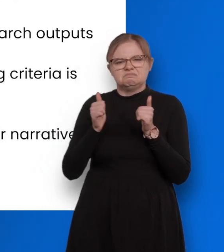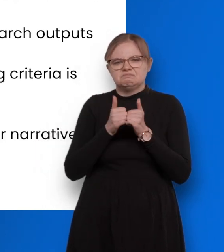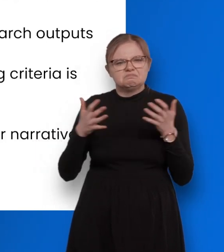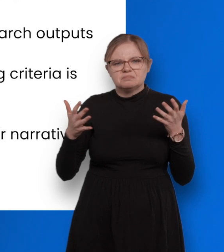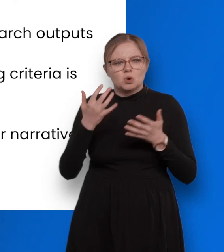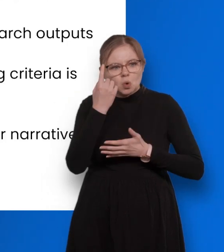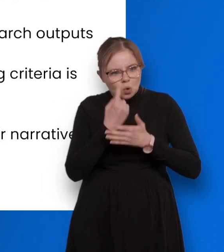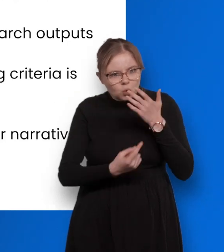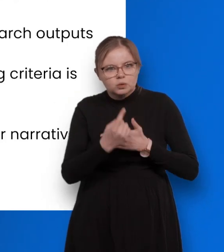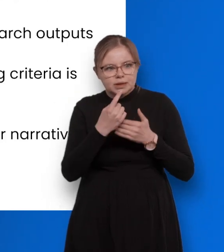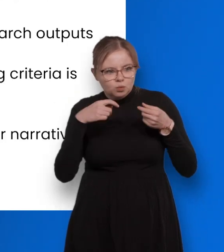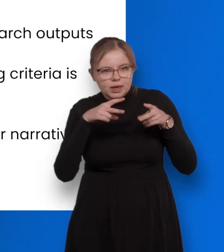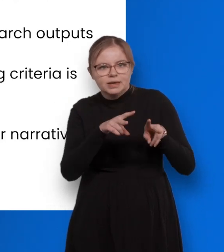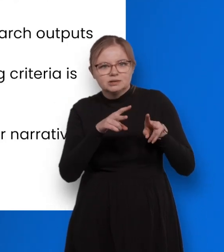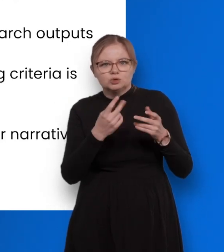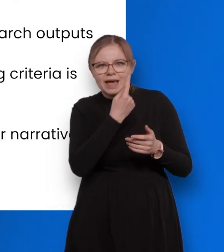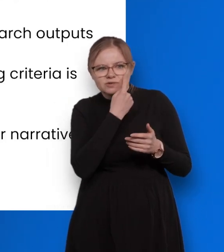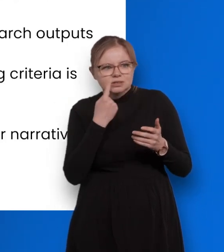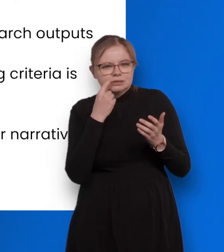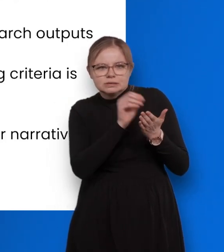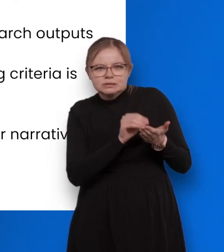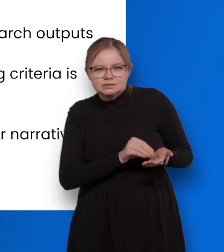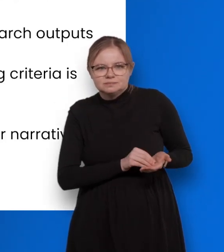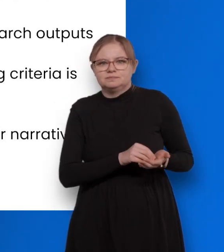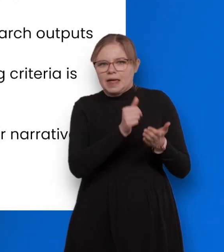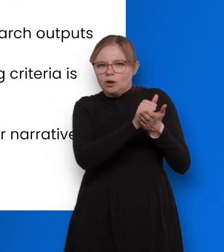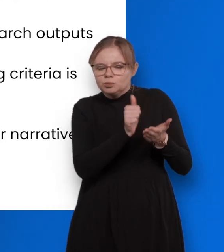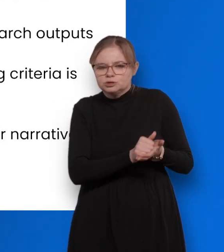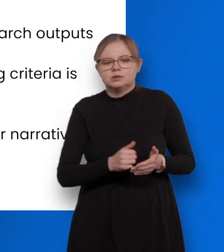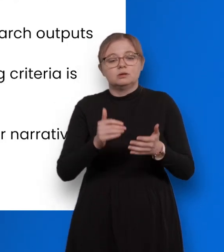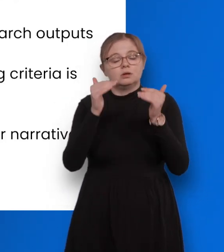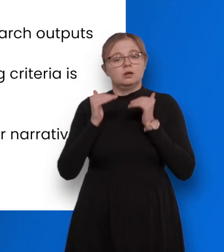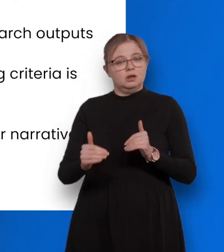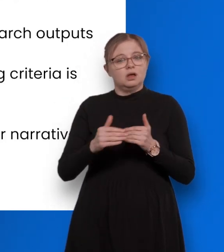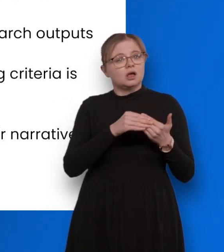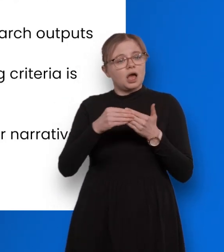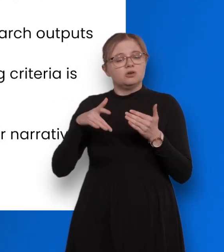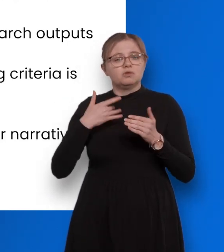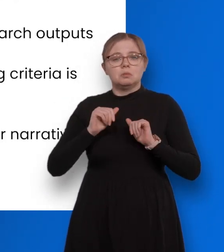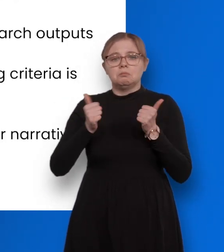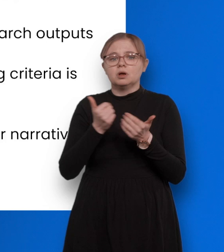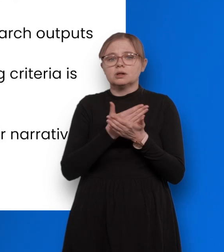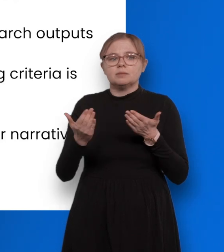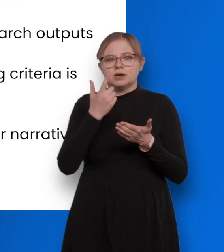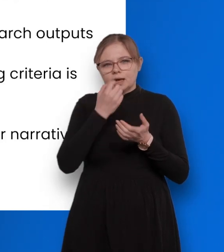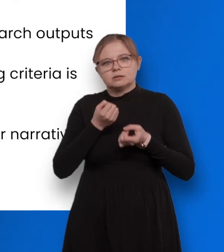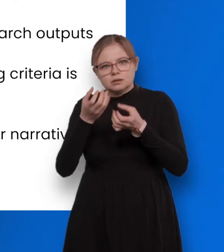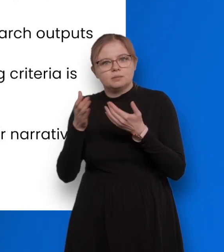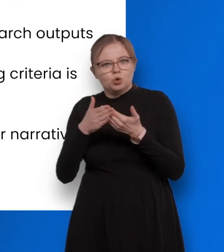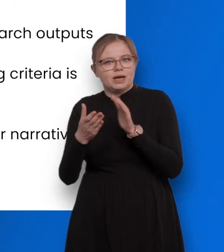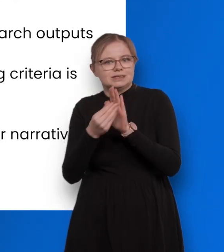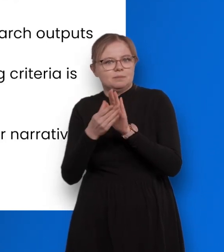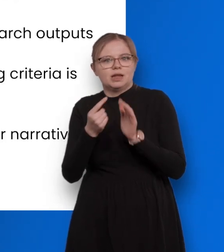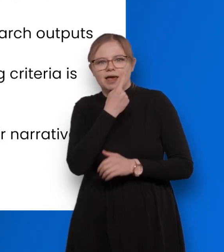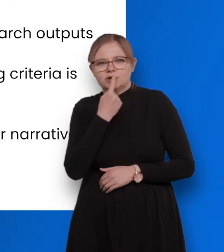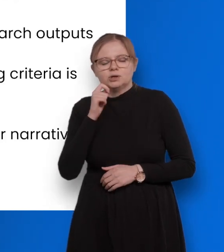research outputs. Our guidance is considered to be clear, but we could provide more example evidence, and we'll look at how our scoring criteria